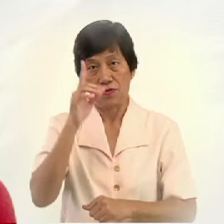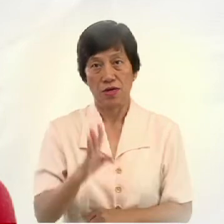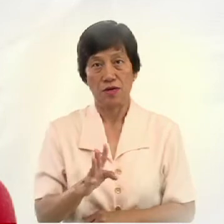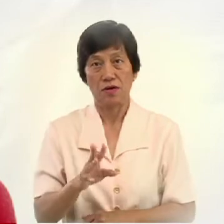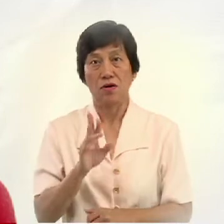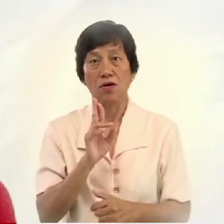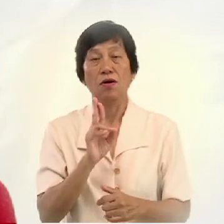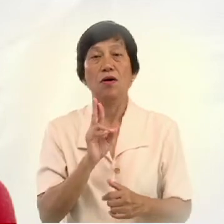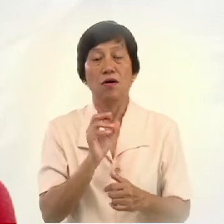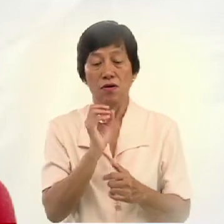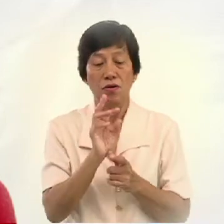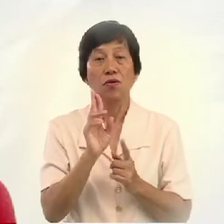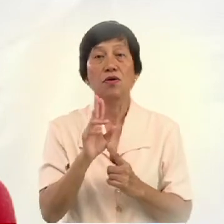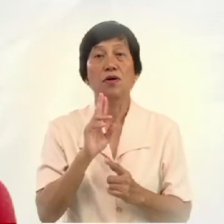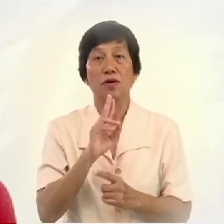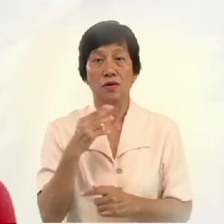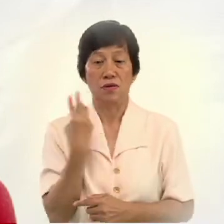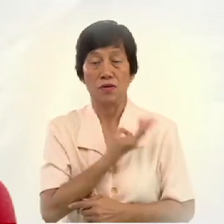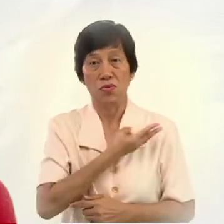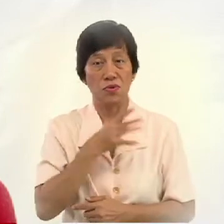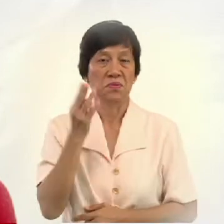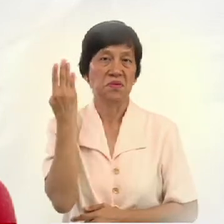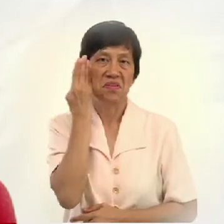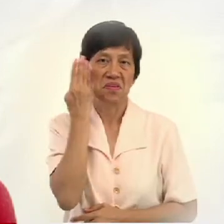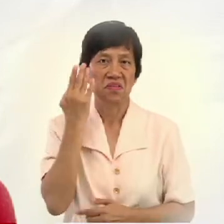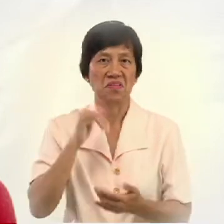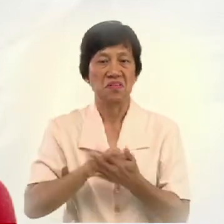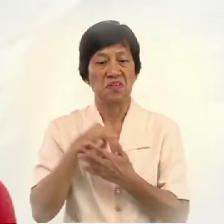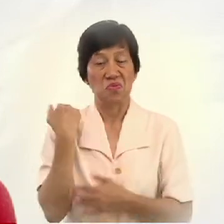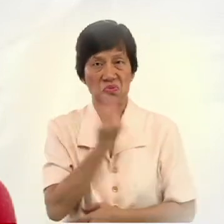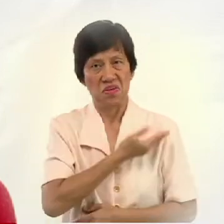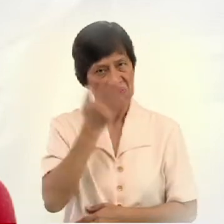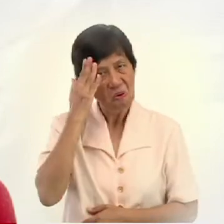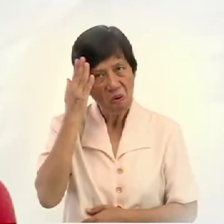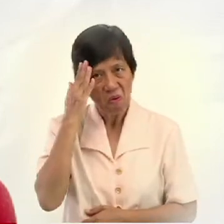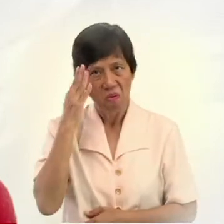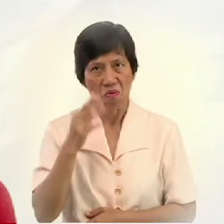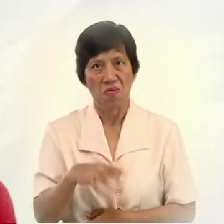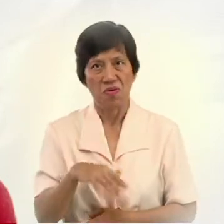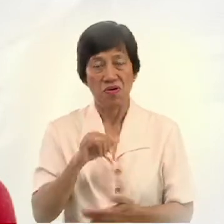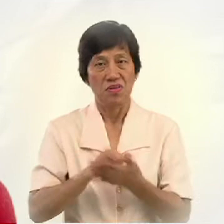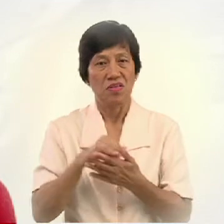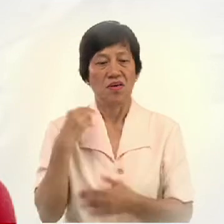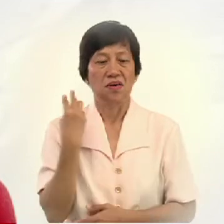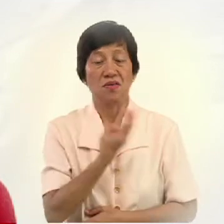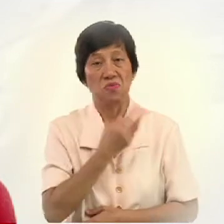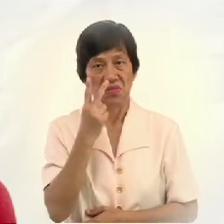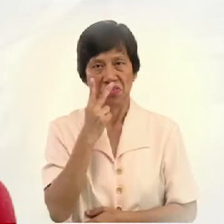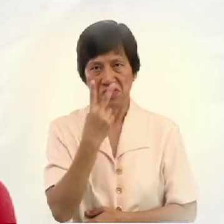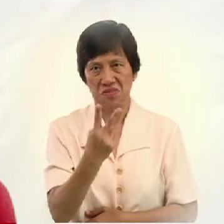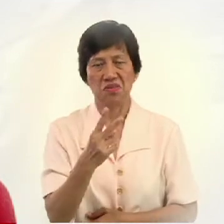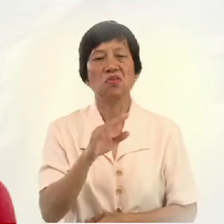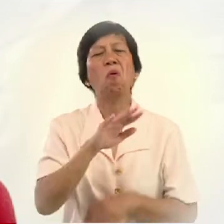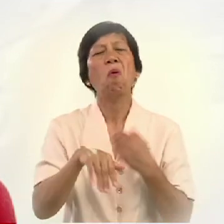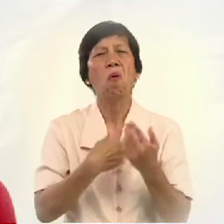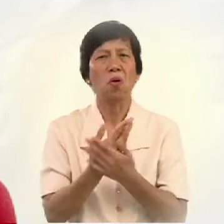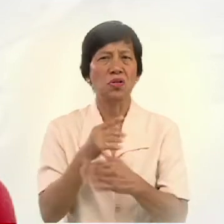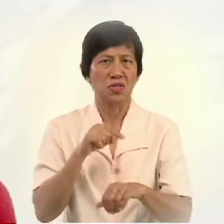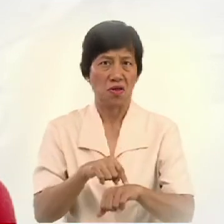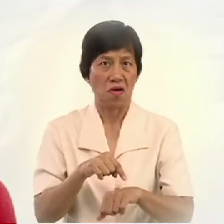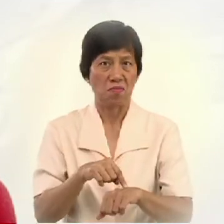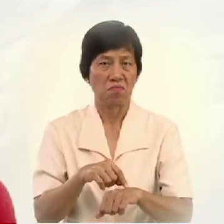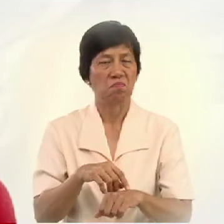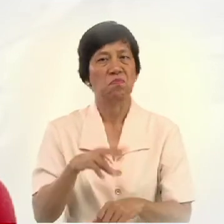God? Or are we pretending that we have already discovered it, that it is obvious, that we see it all